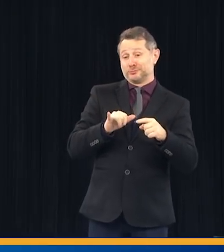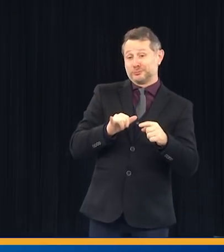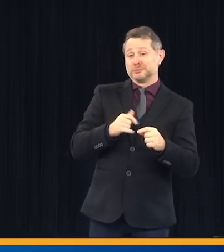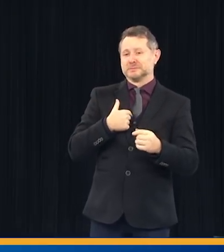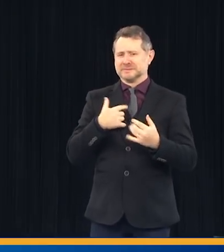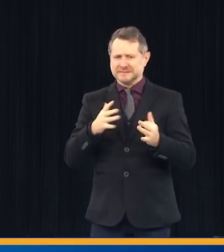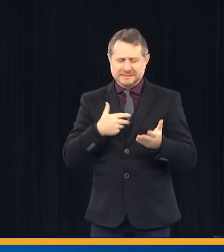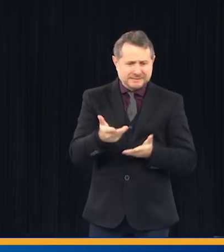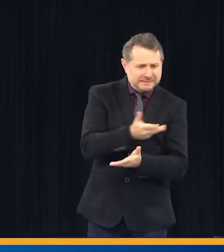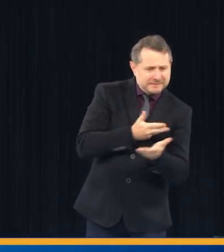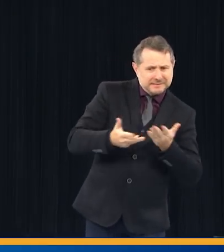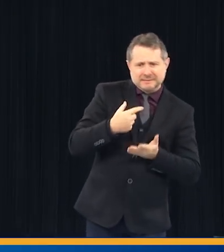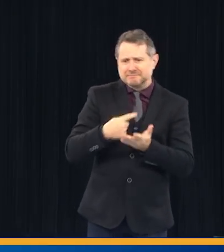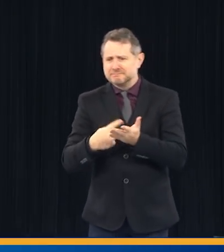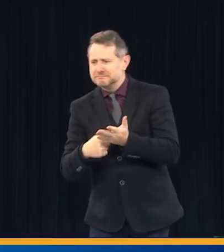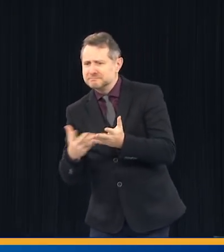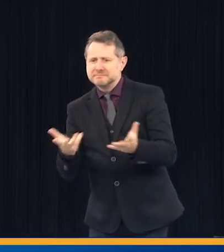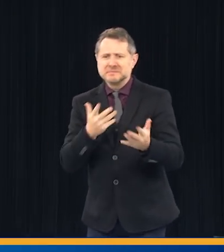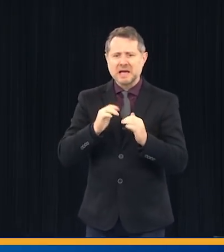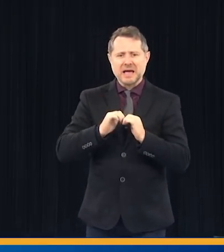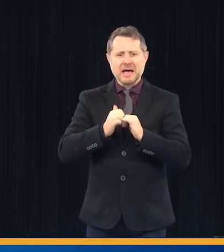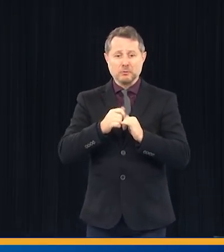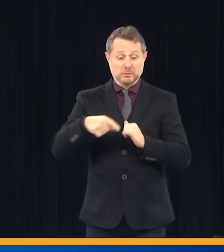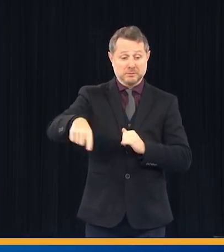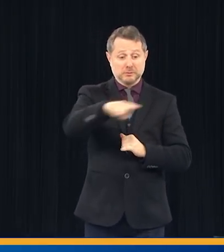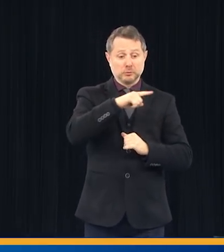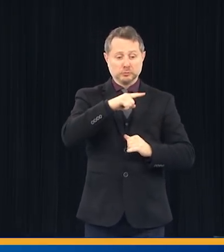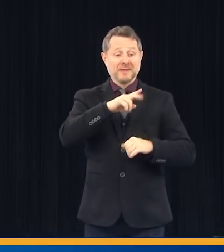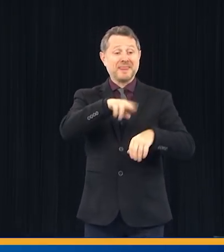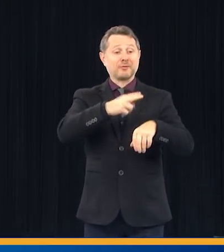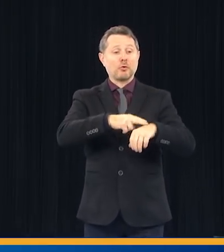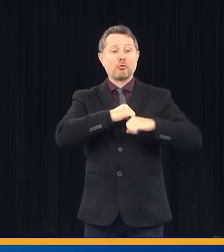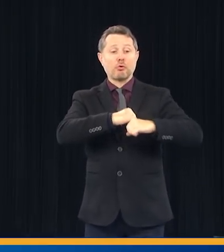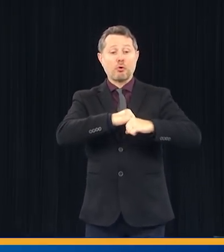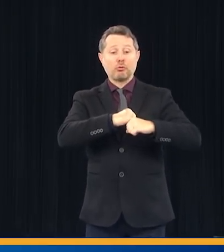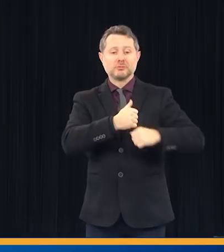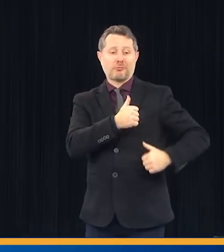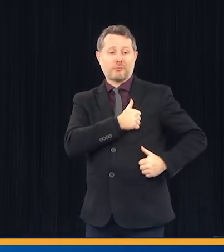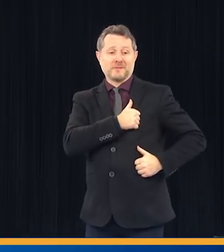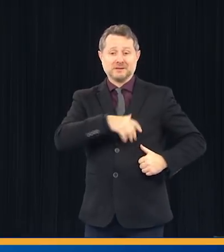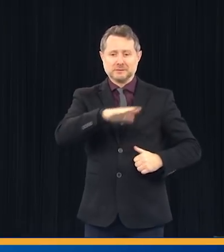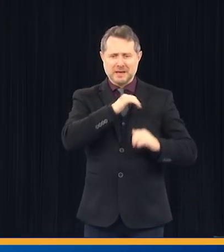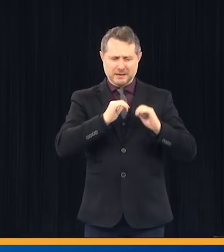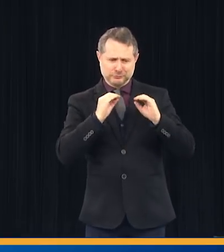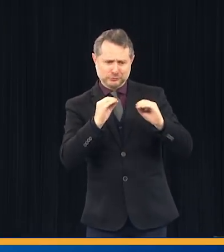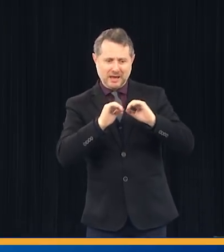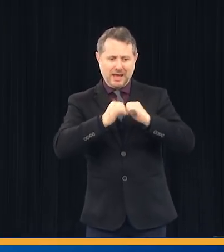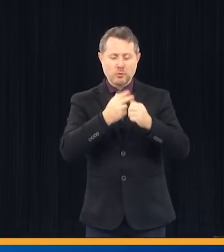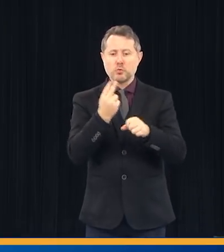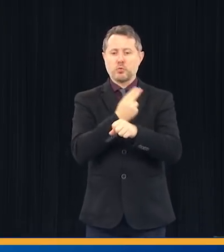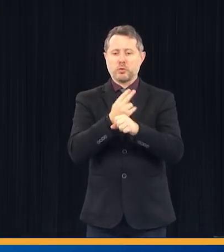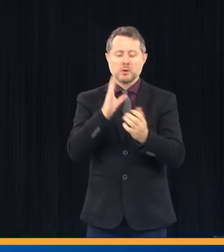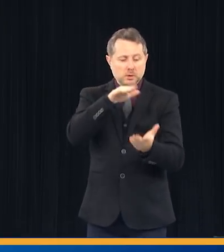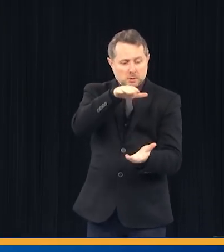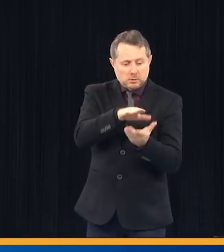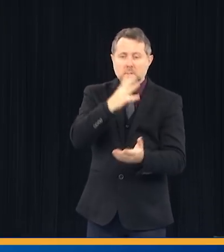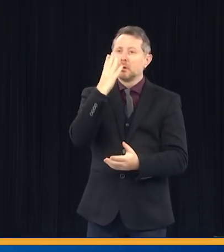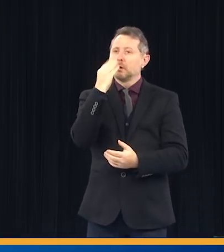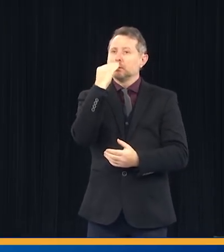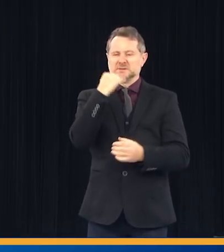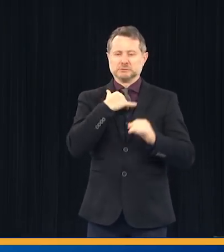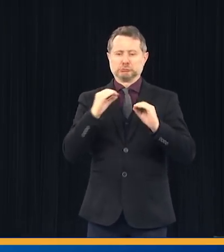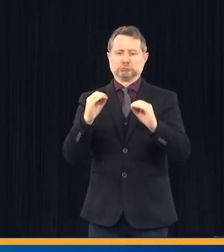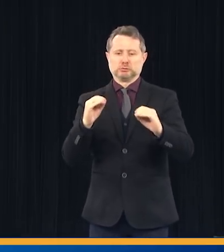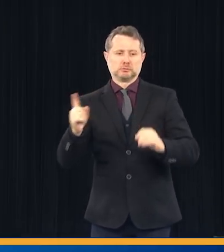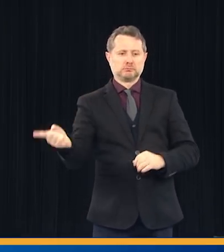training National Guard people to learn how to operate this device, which